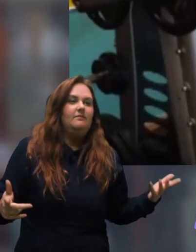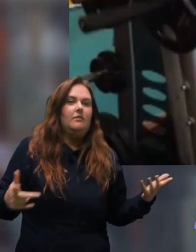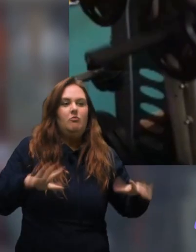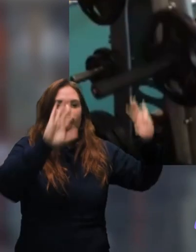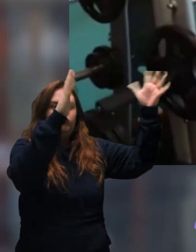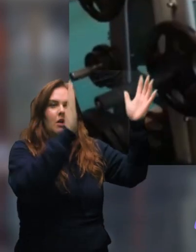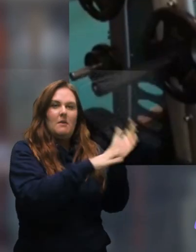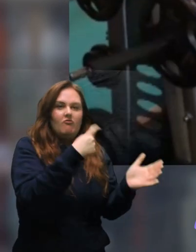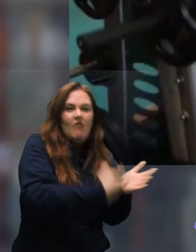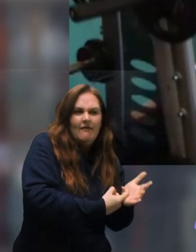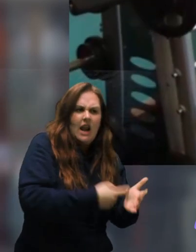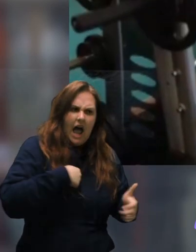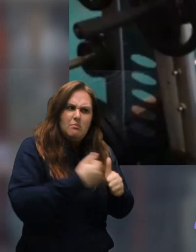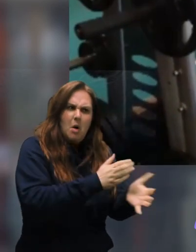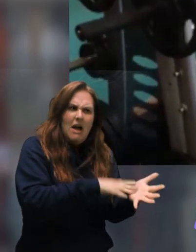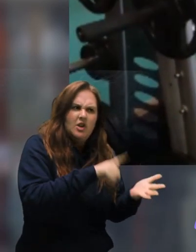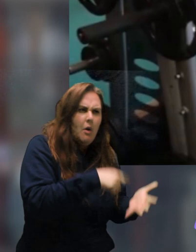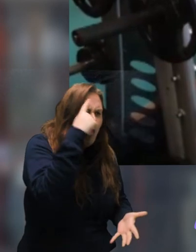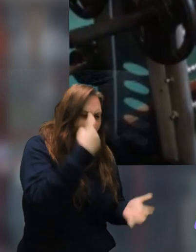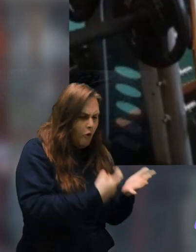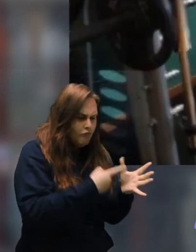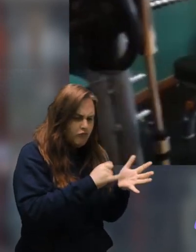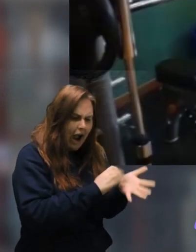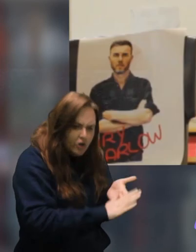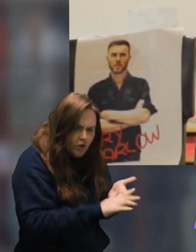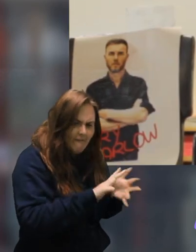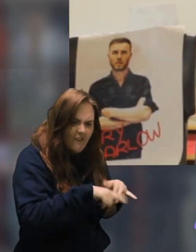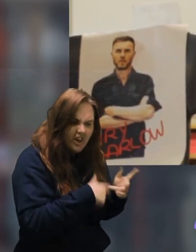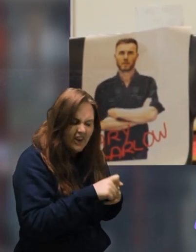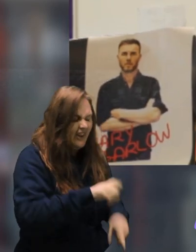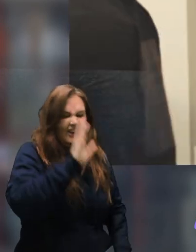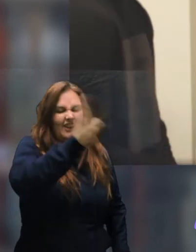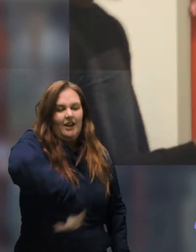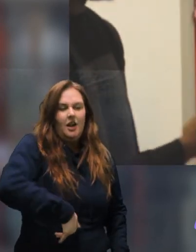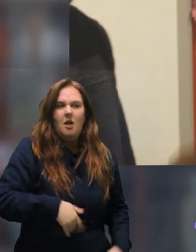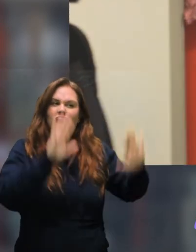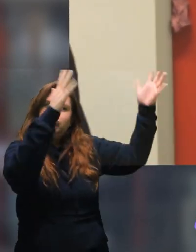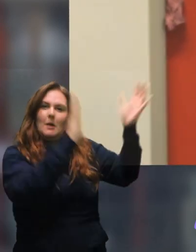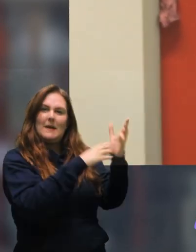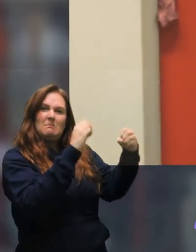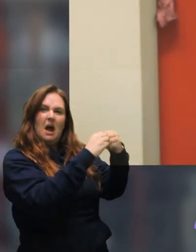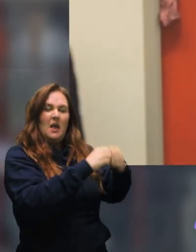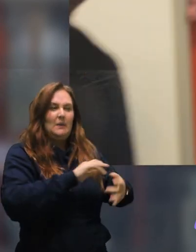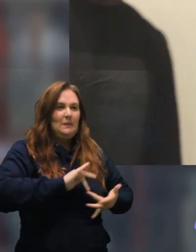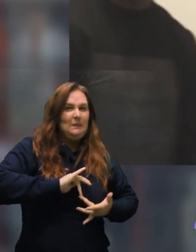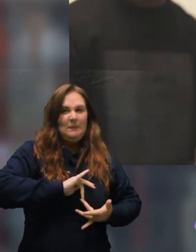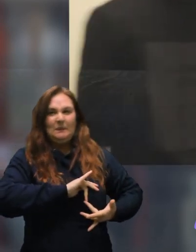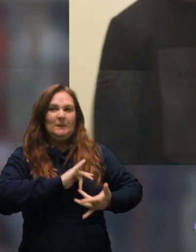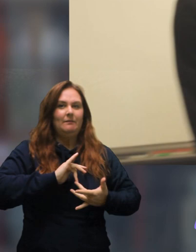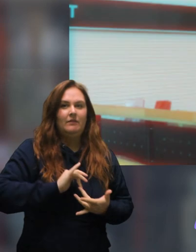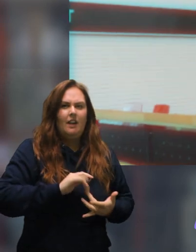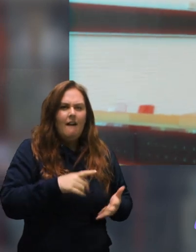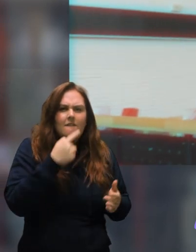Miss Radford. And I support my new, I thought your second name was Rashford. Large up Miss Barlow, you probably listen to Take That. Here's Vaseline